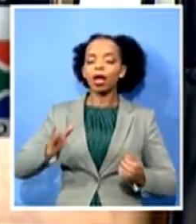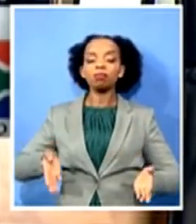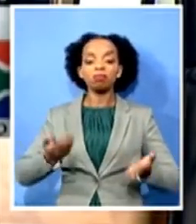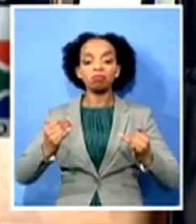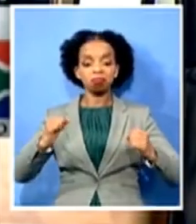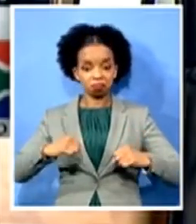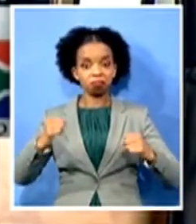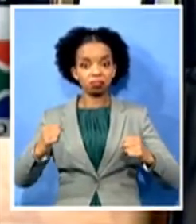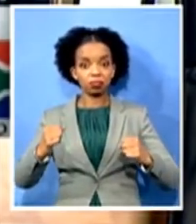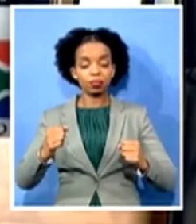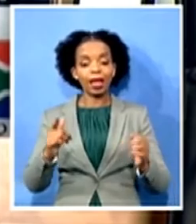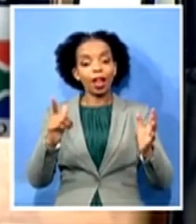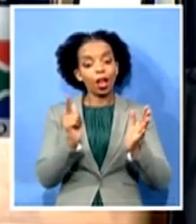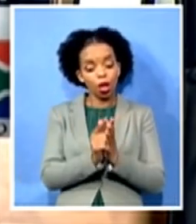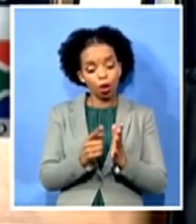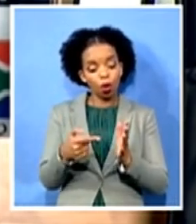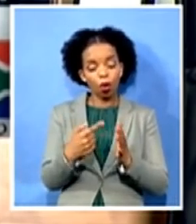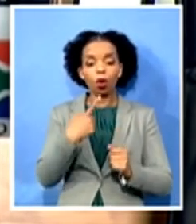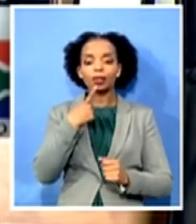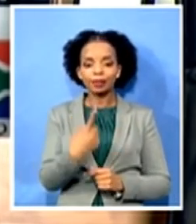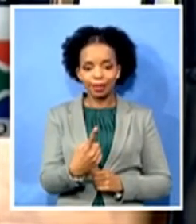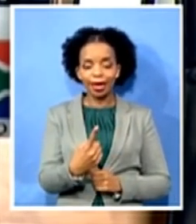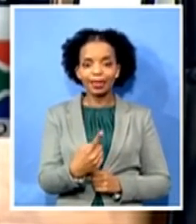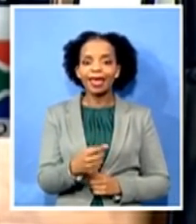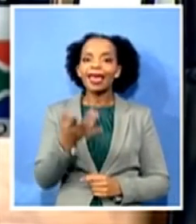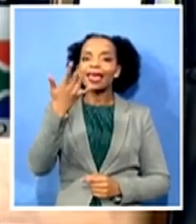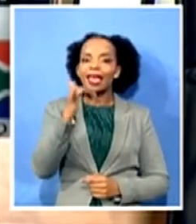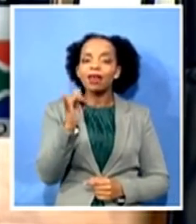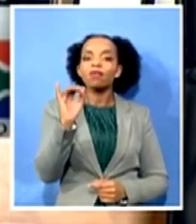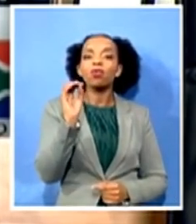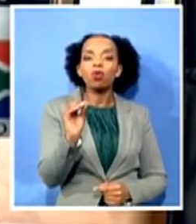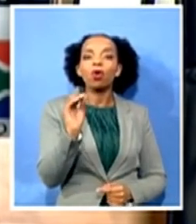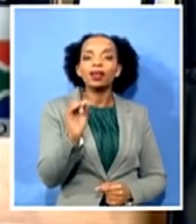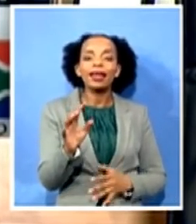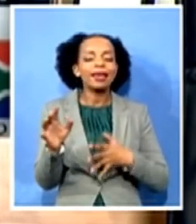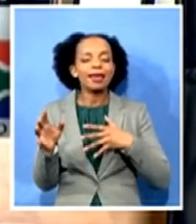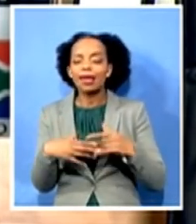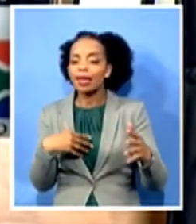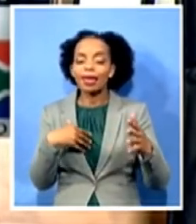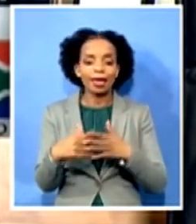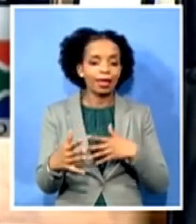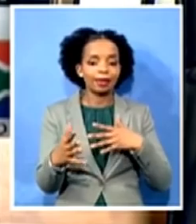is any instruction given, even by the authority,